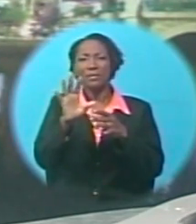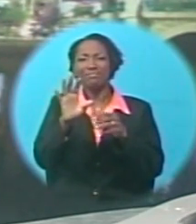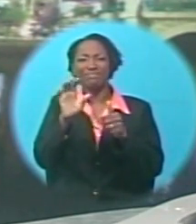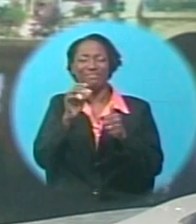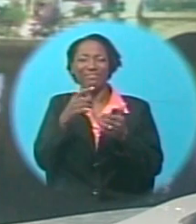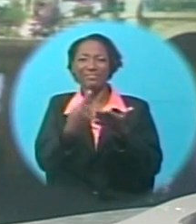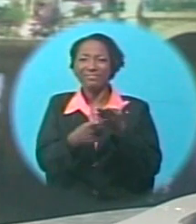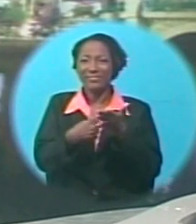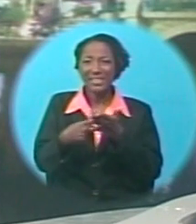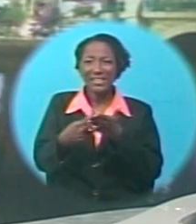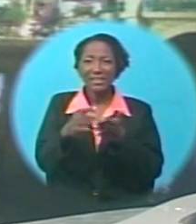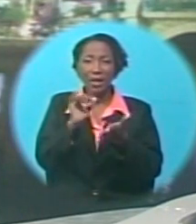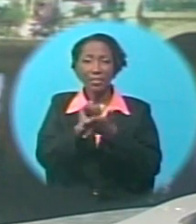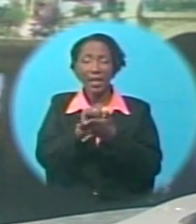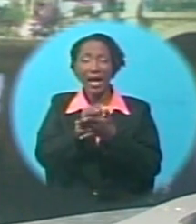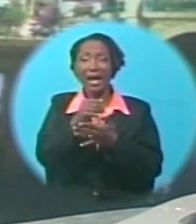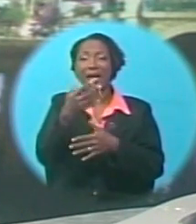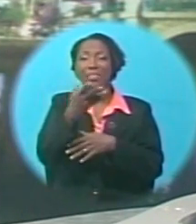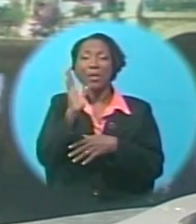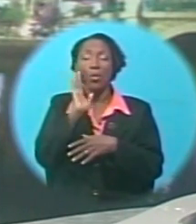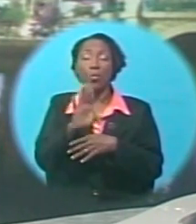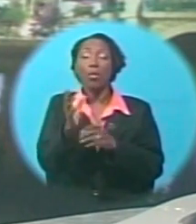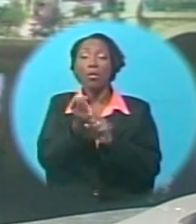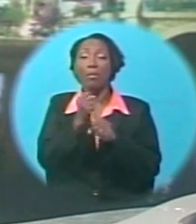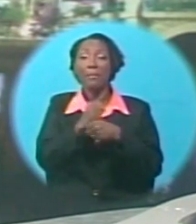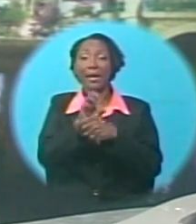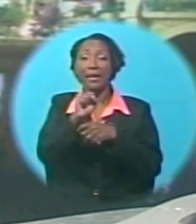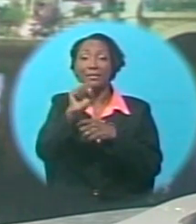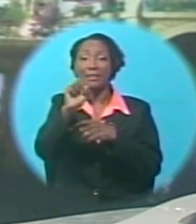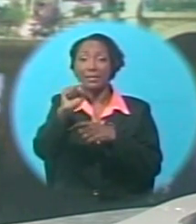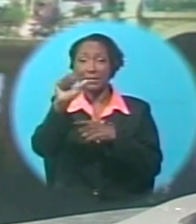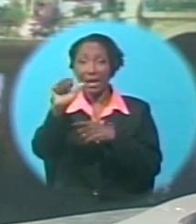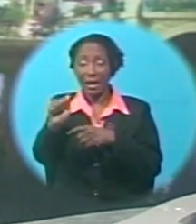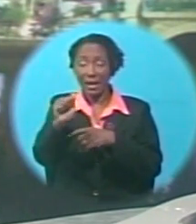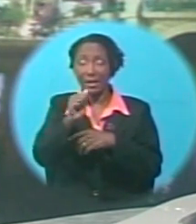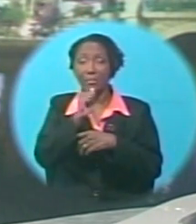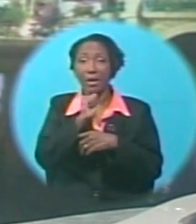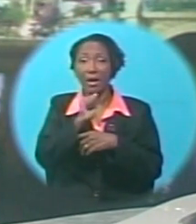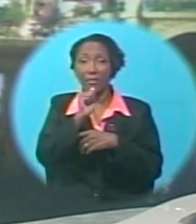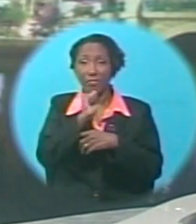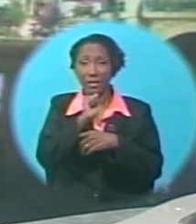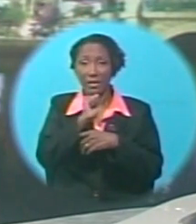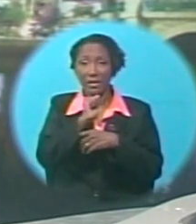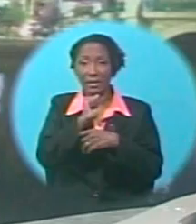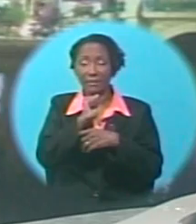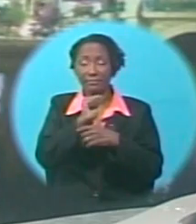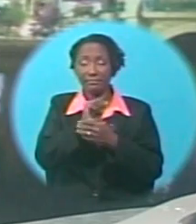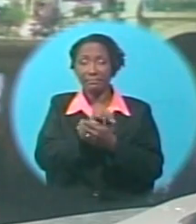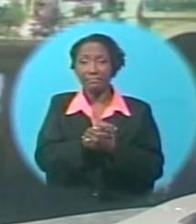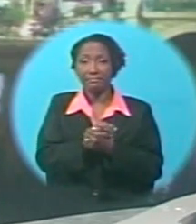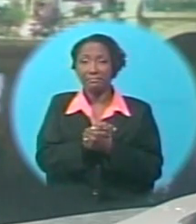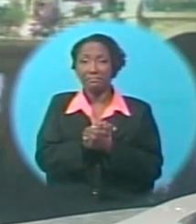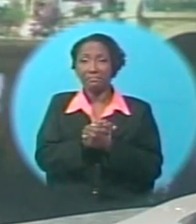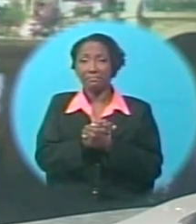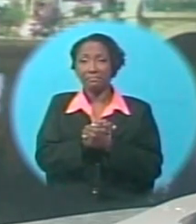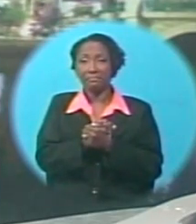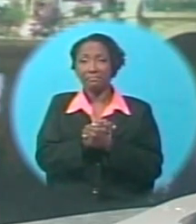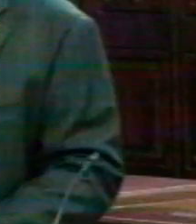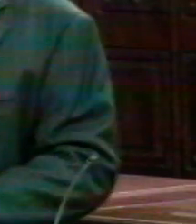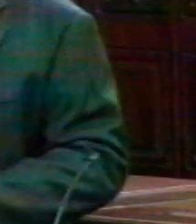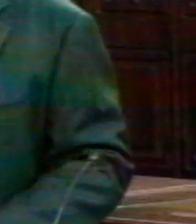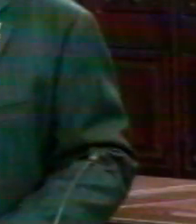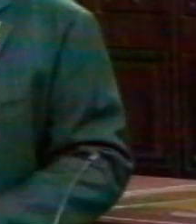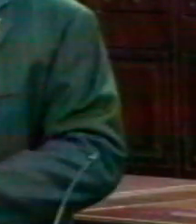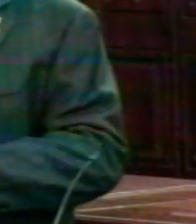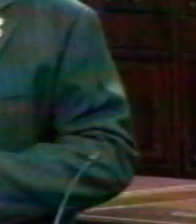the SSA after private sector waste haulers were contracted recently to assist in garbage collection. There